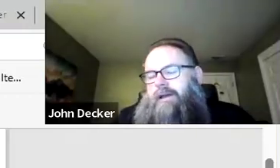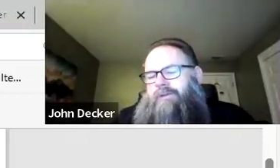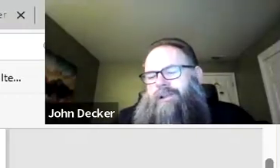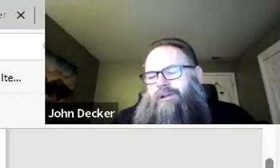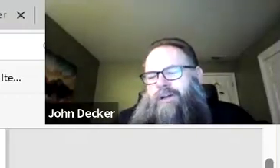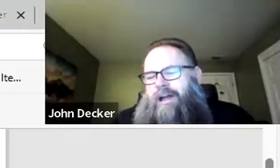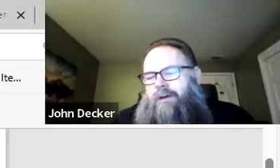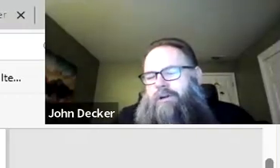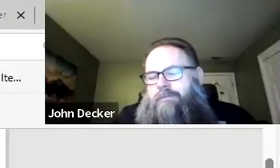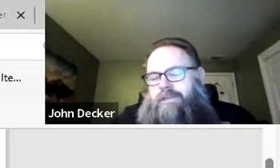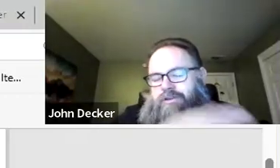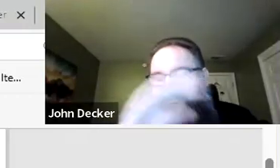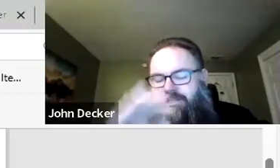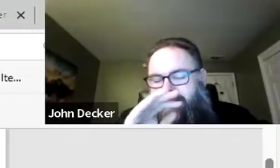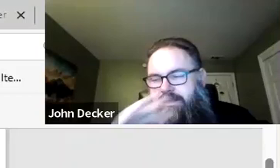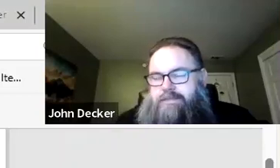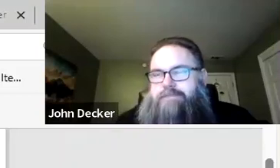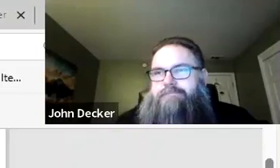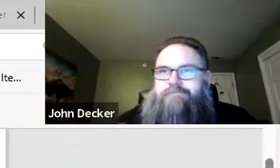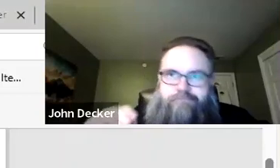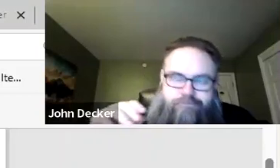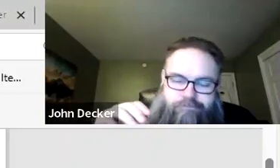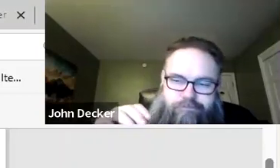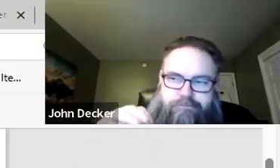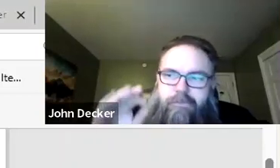kind of want to clarify how we're going to be transitioning these.